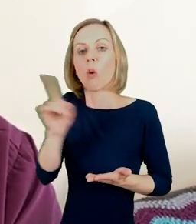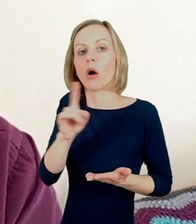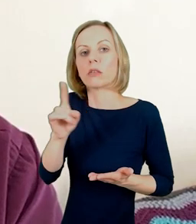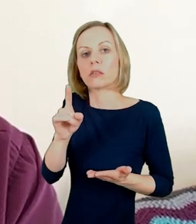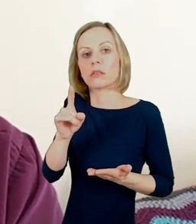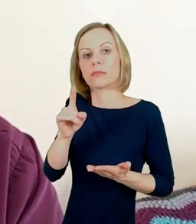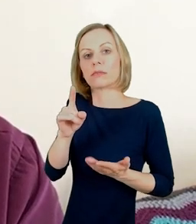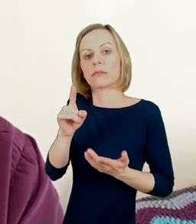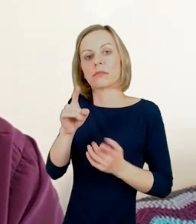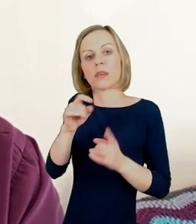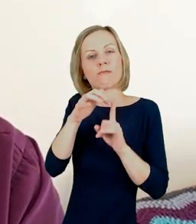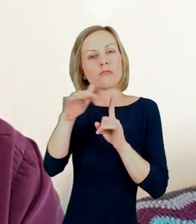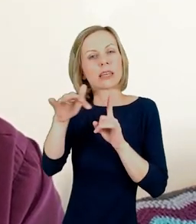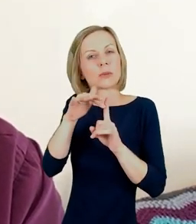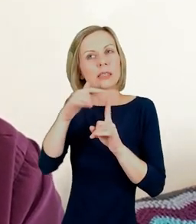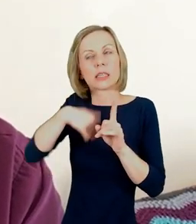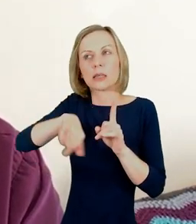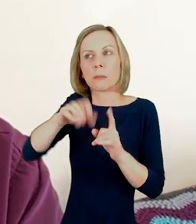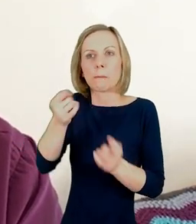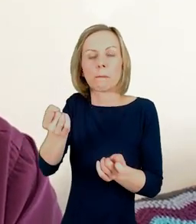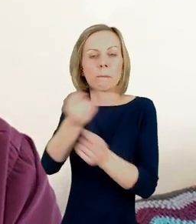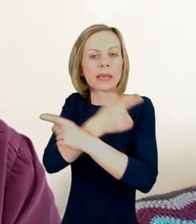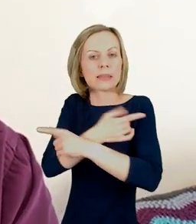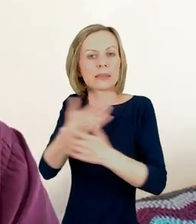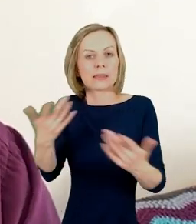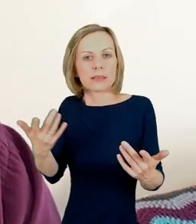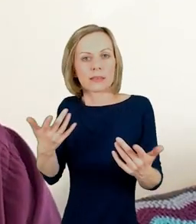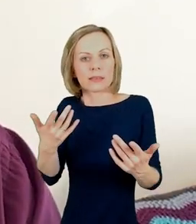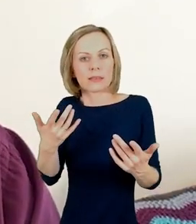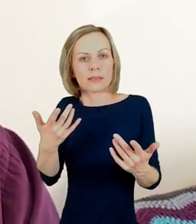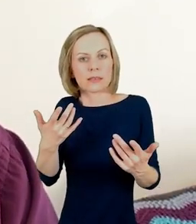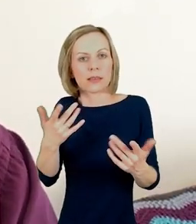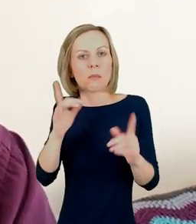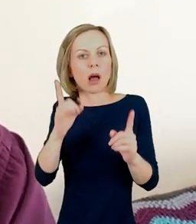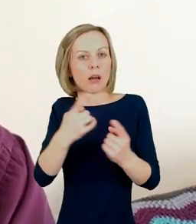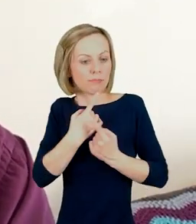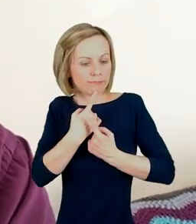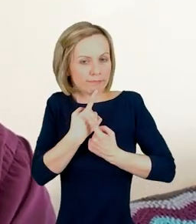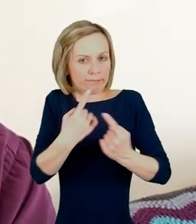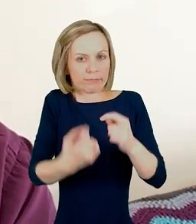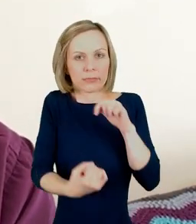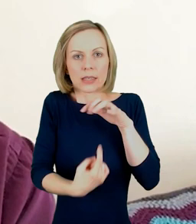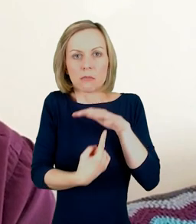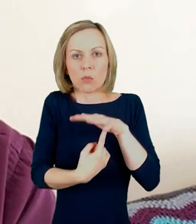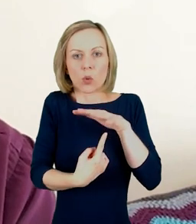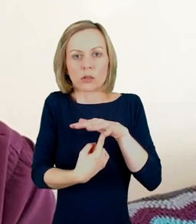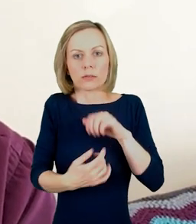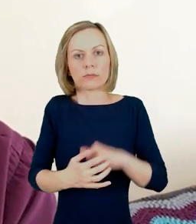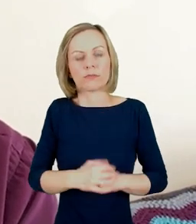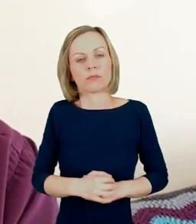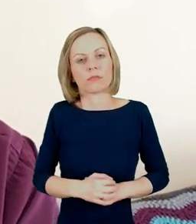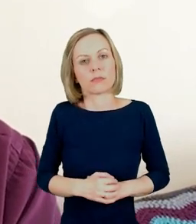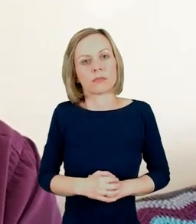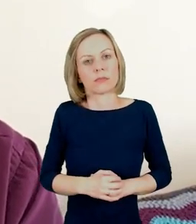on a frequency we can't hear, with a message we can't ignore. We need to retrain